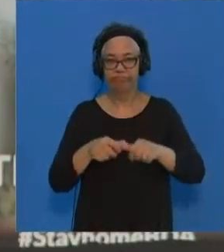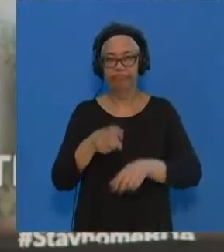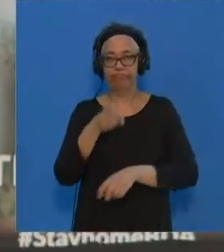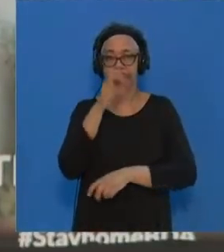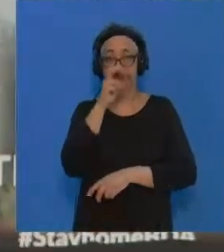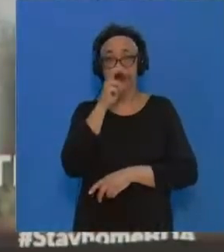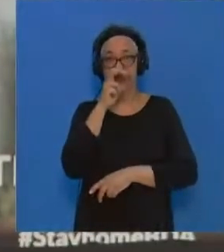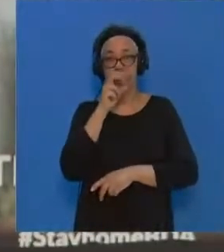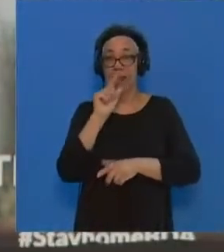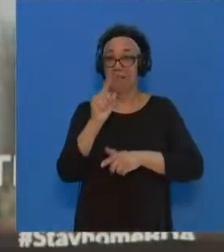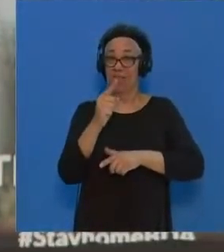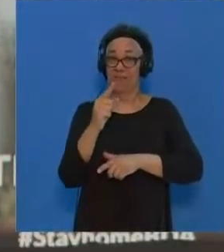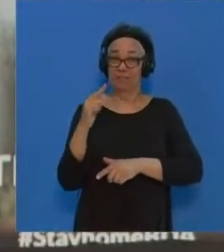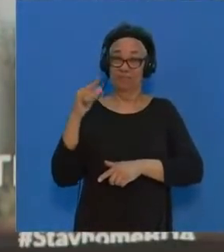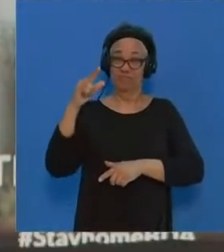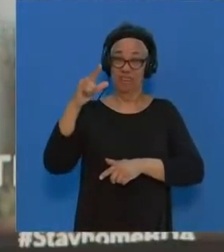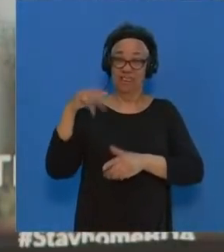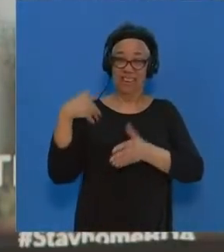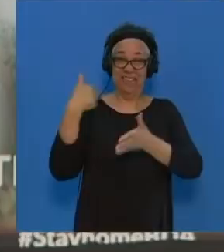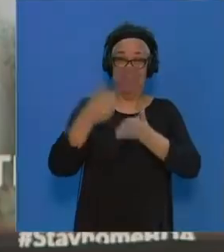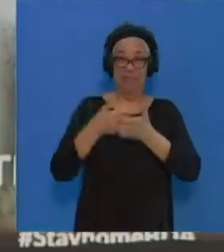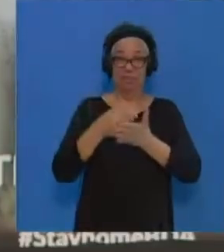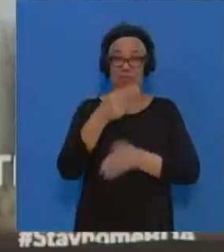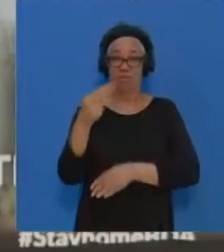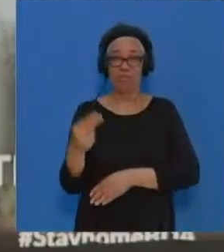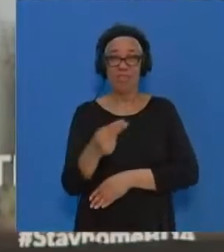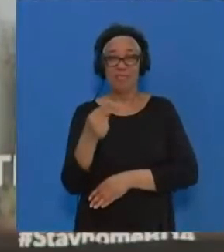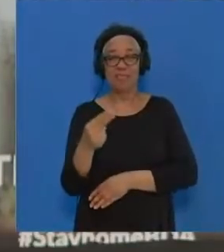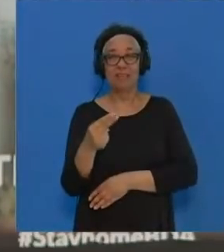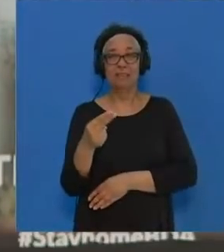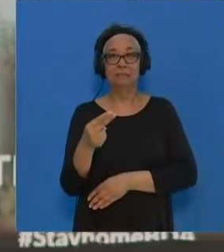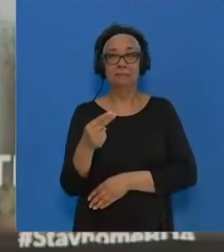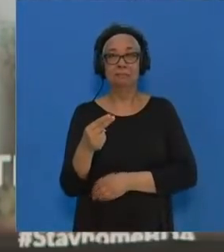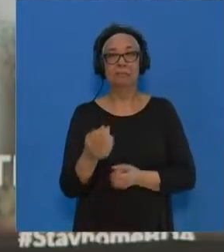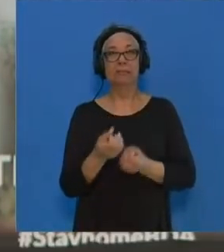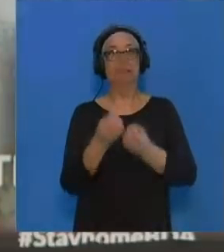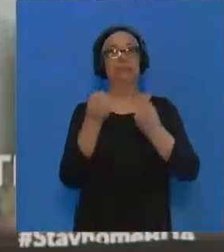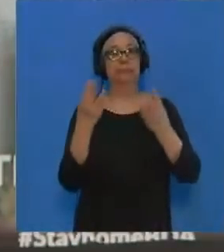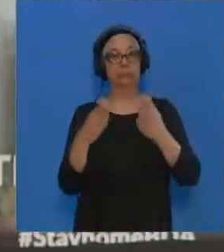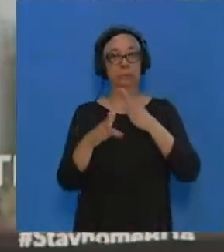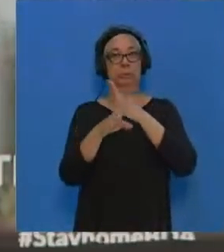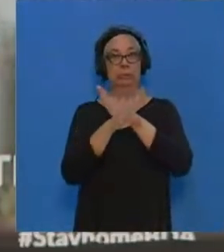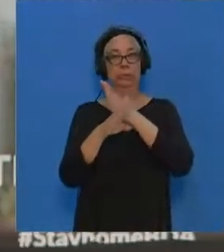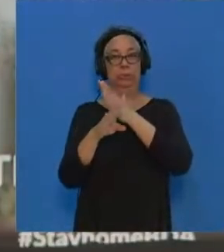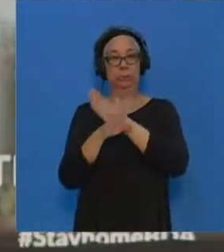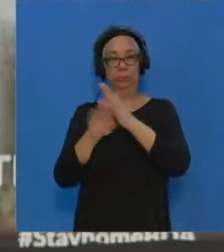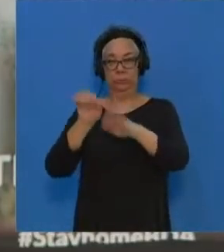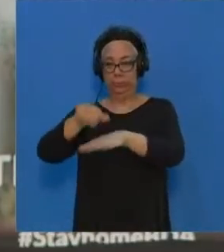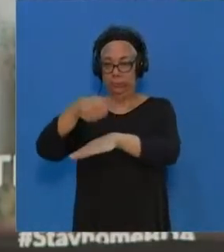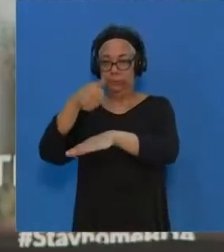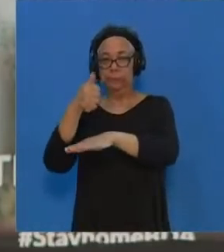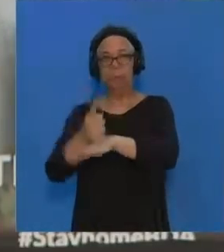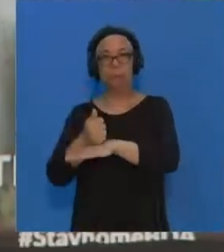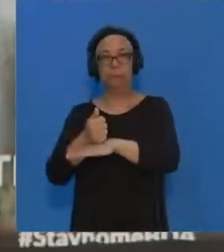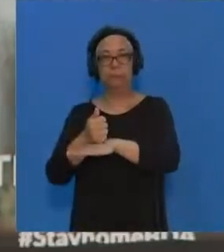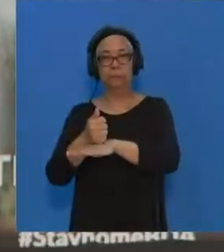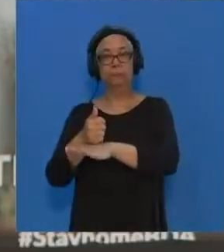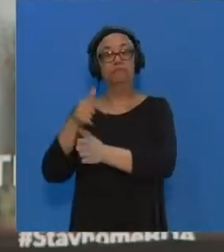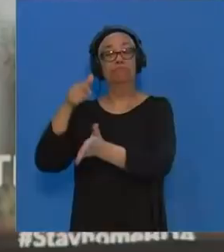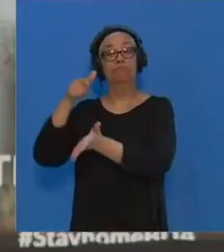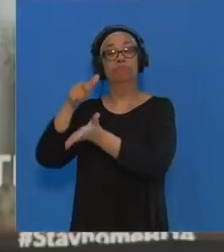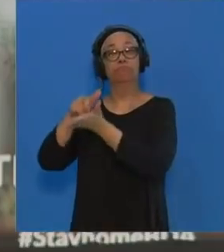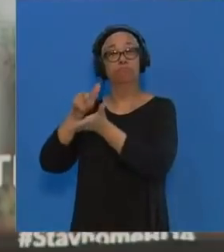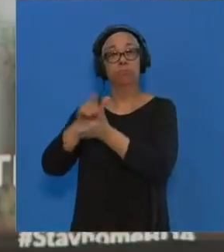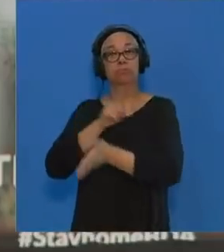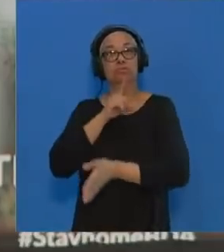flight is expected to arrive on island on Thursday, and there will be plenty of protection in place at our airport to